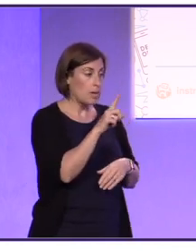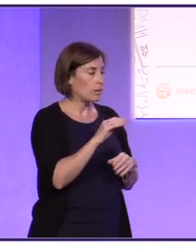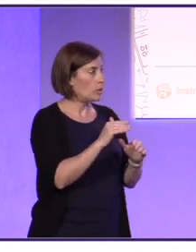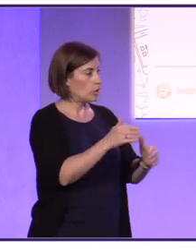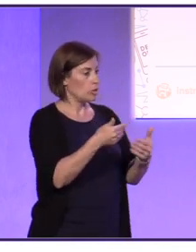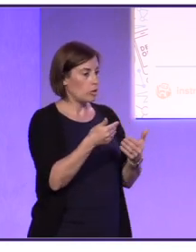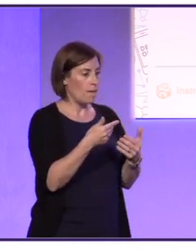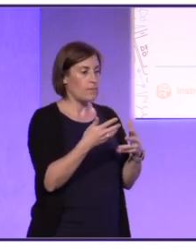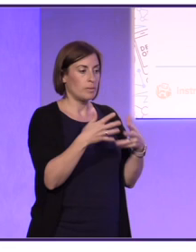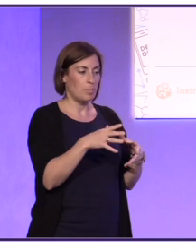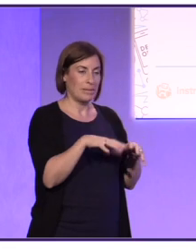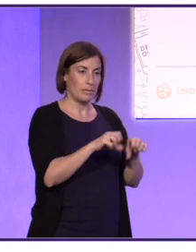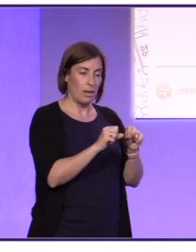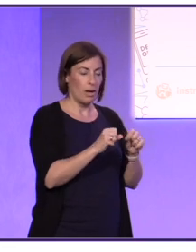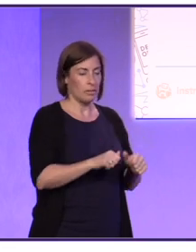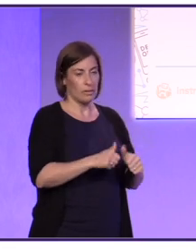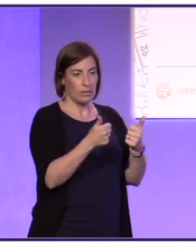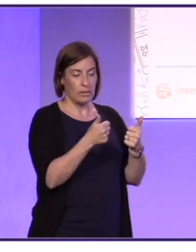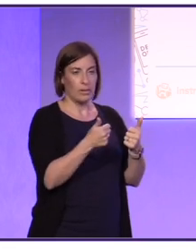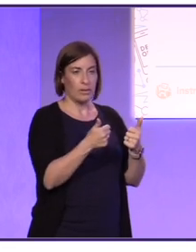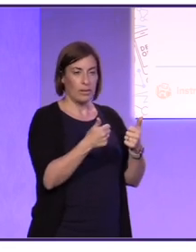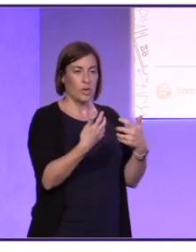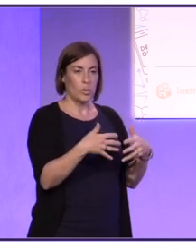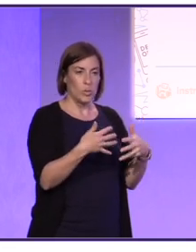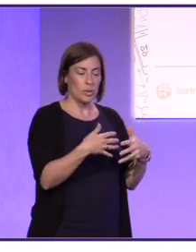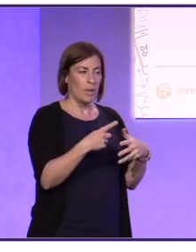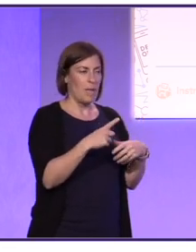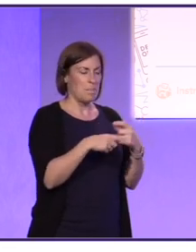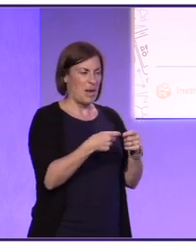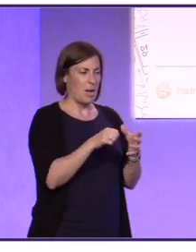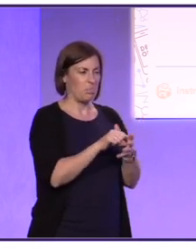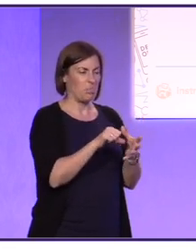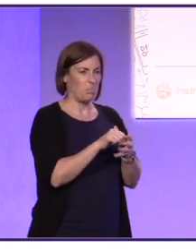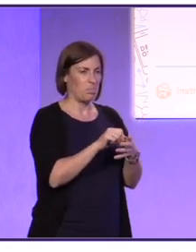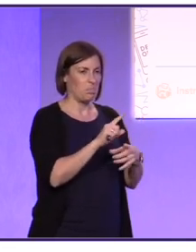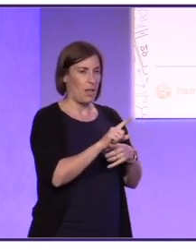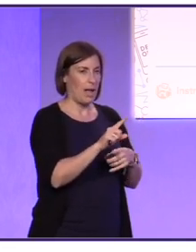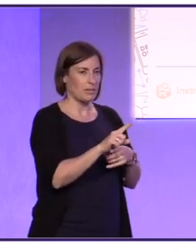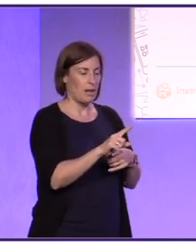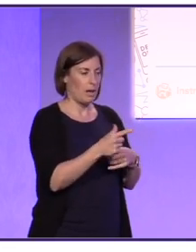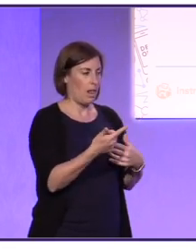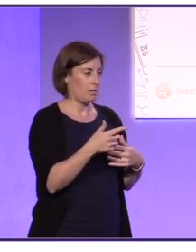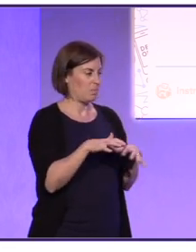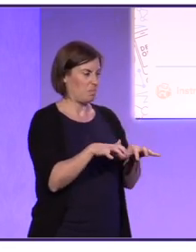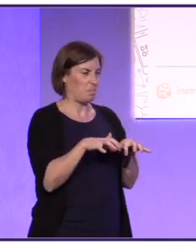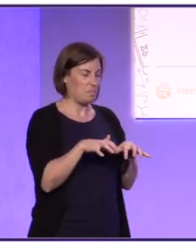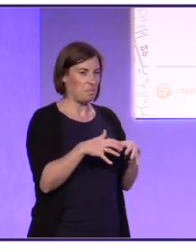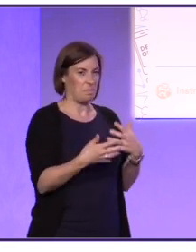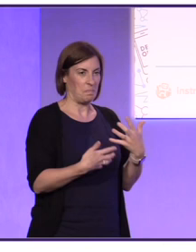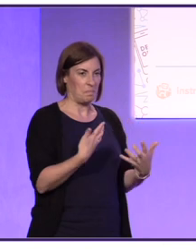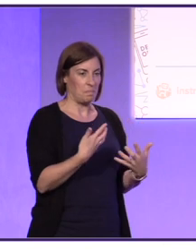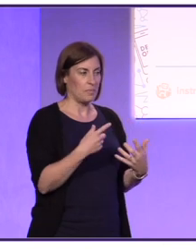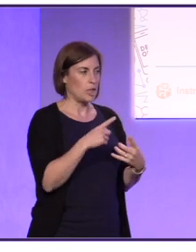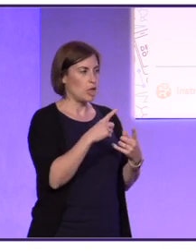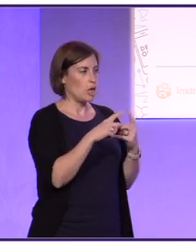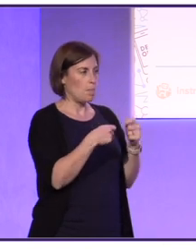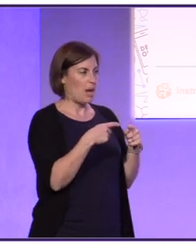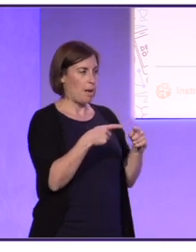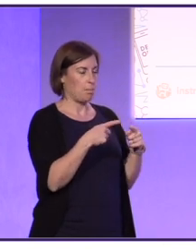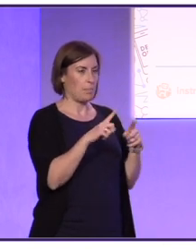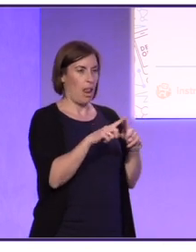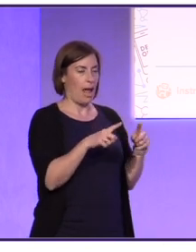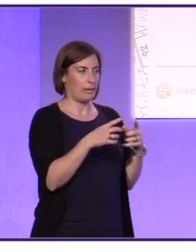it started out fantastic, but got very brittle over time and somewhat godlike in its